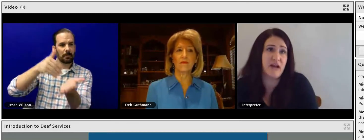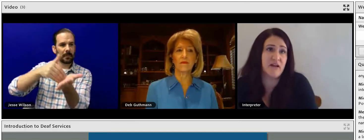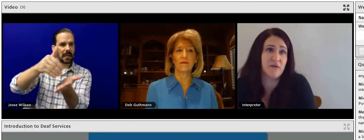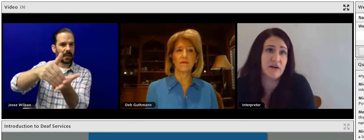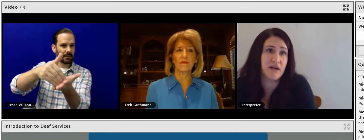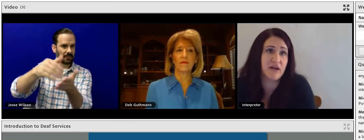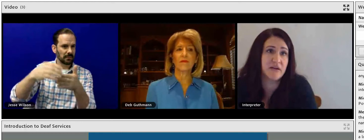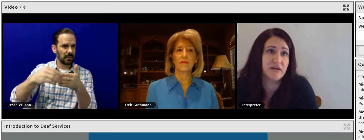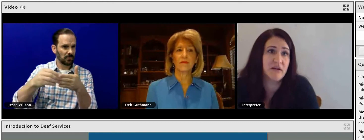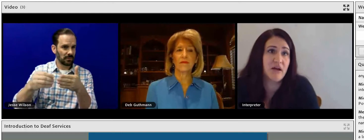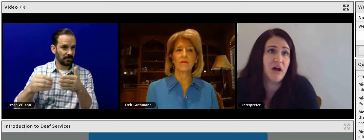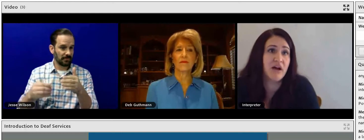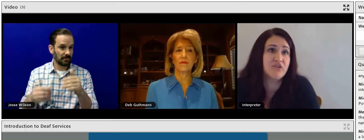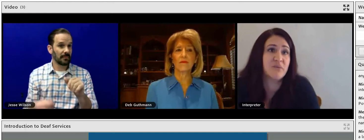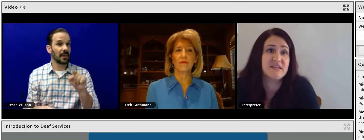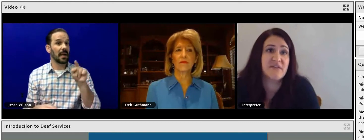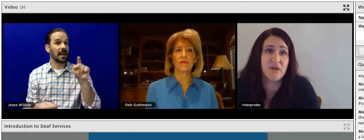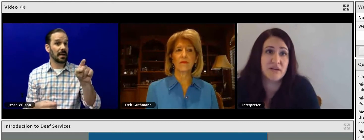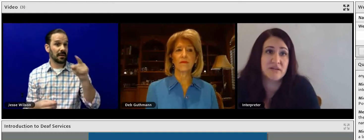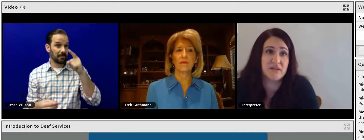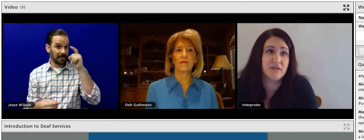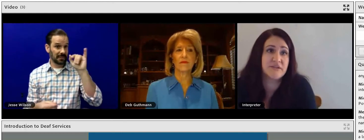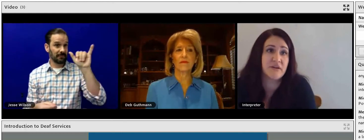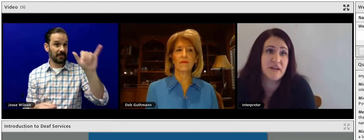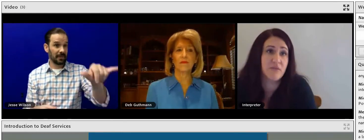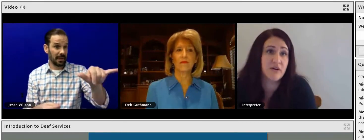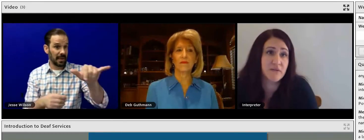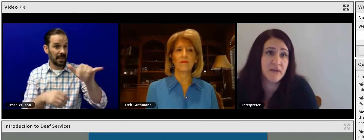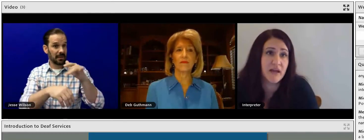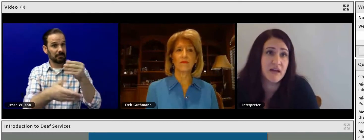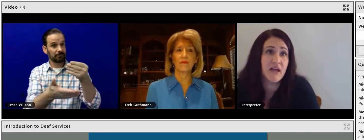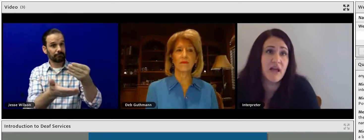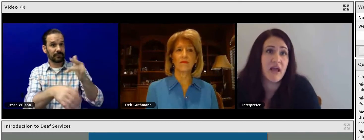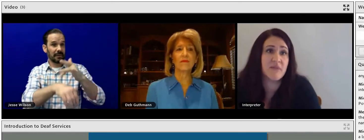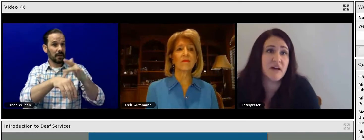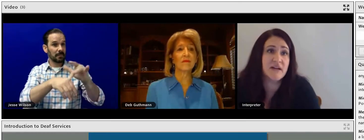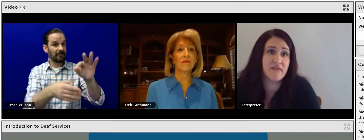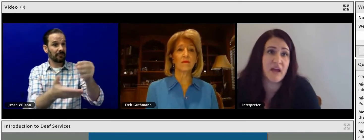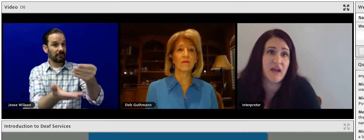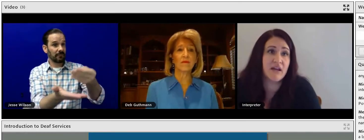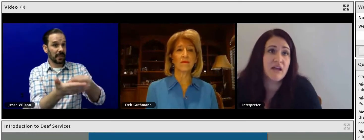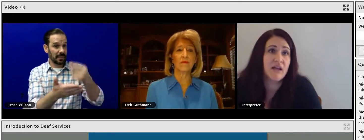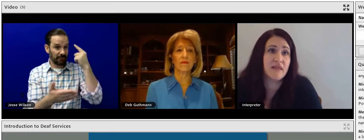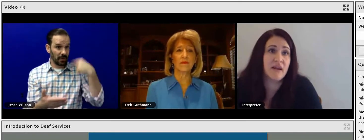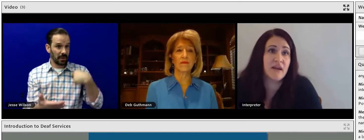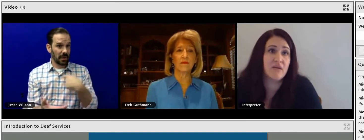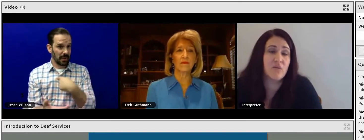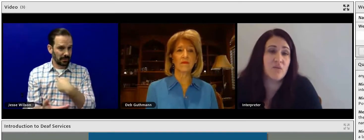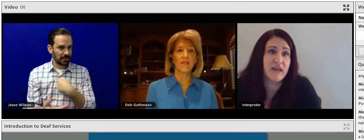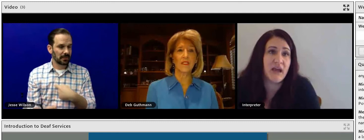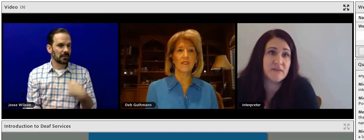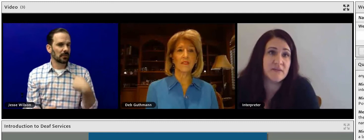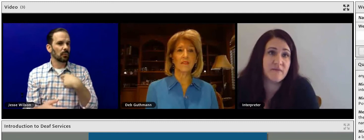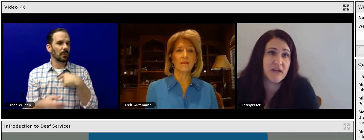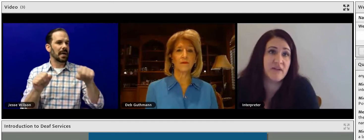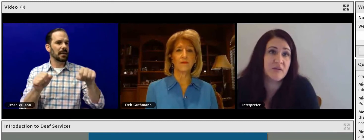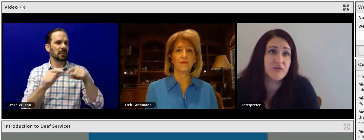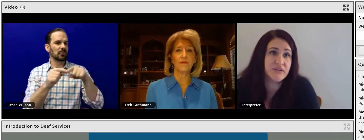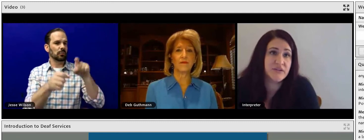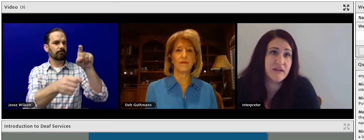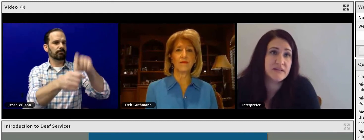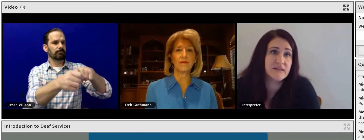and that's for the whole state of California. $127 million are earmarked for that, and because of that, then